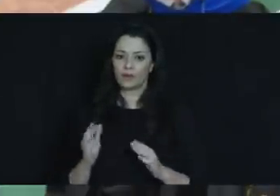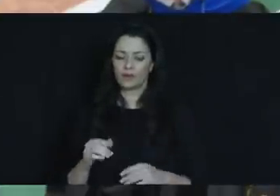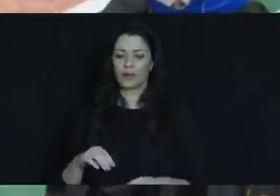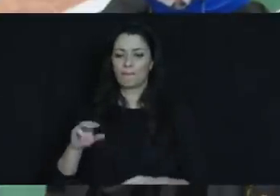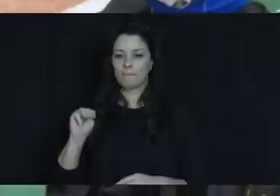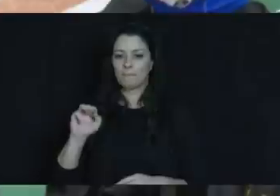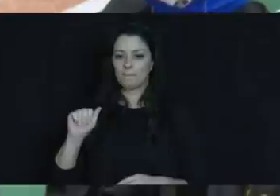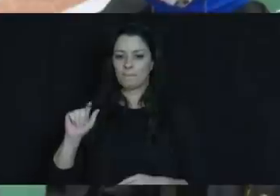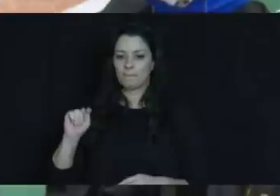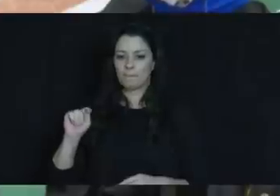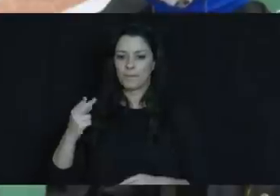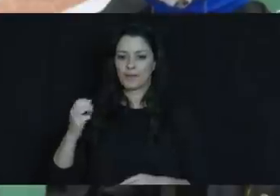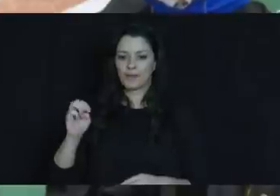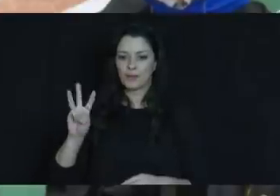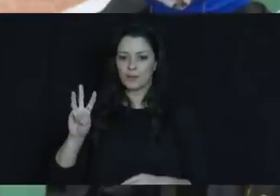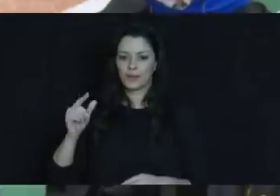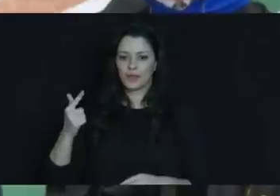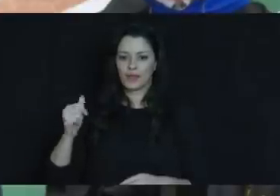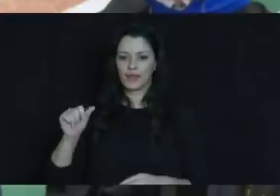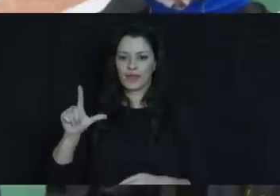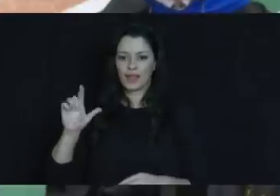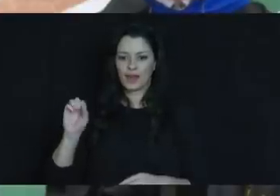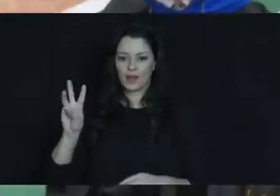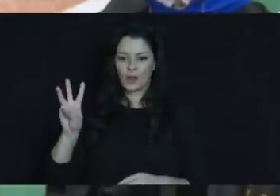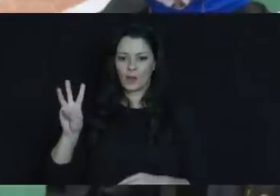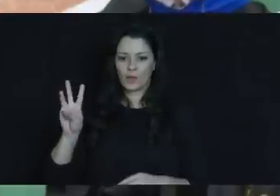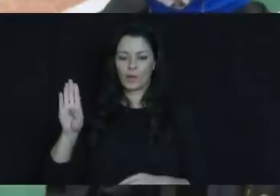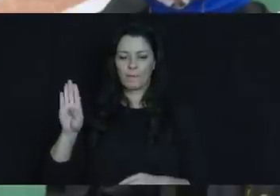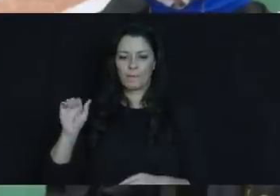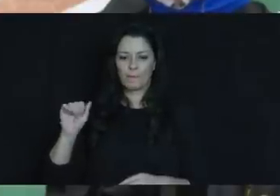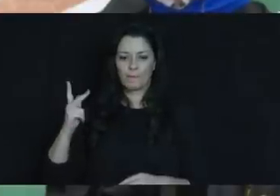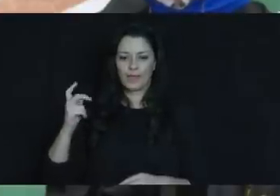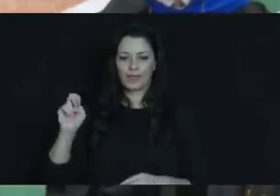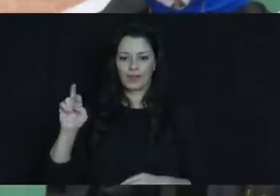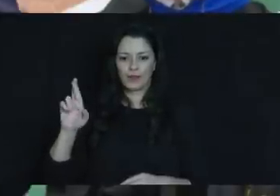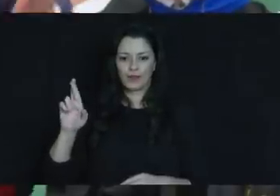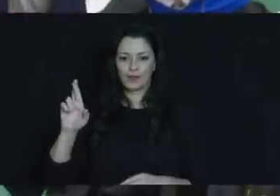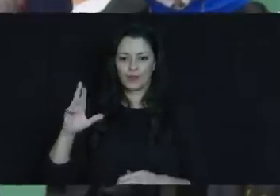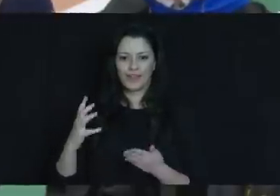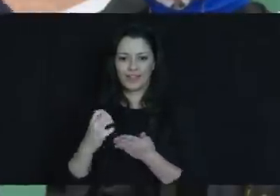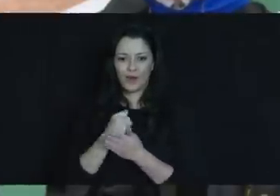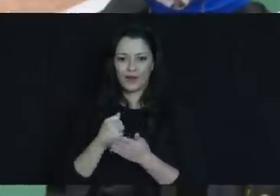Baker, who is earning a Bachelor of Arts degree.